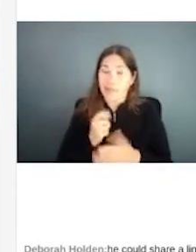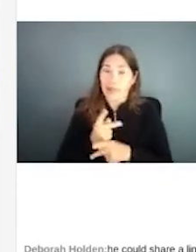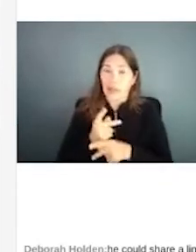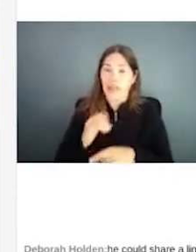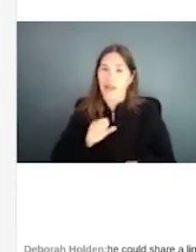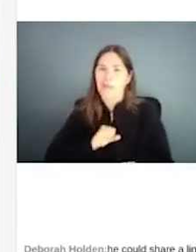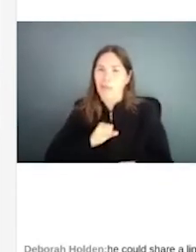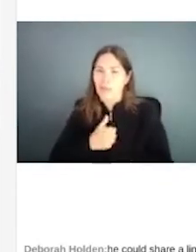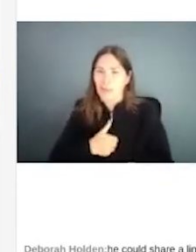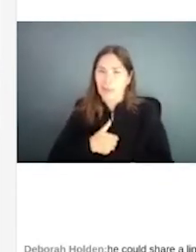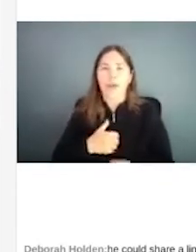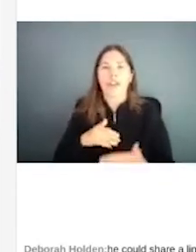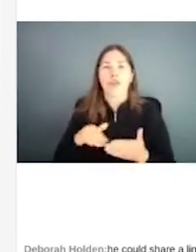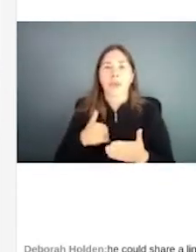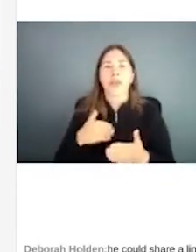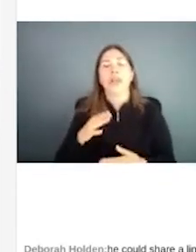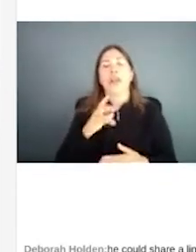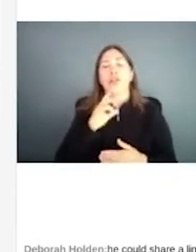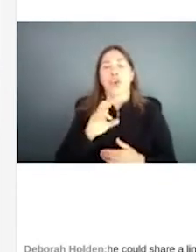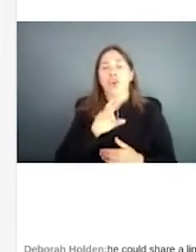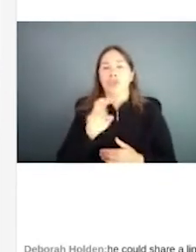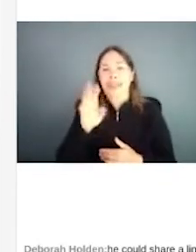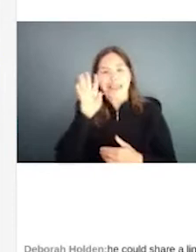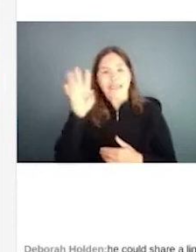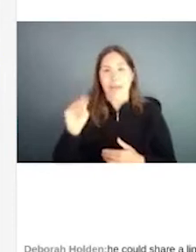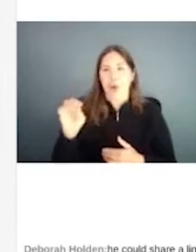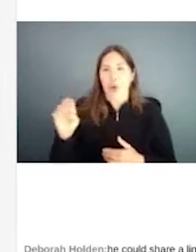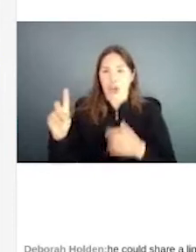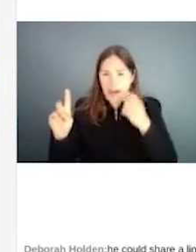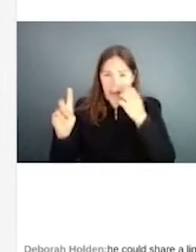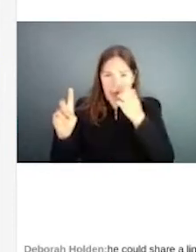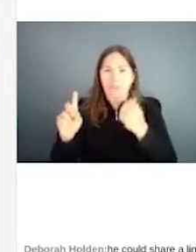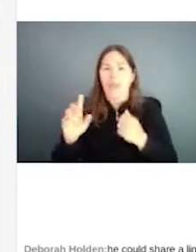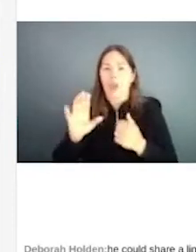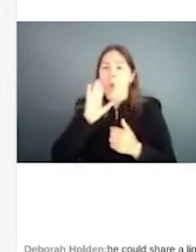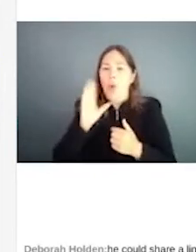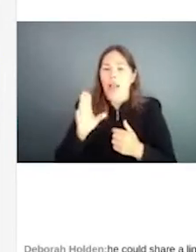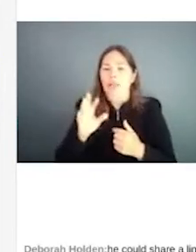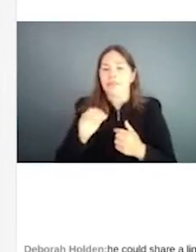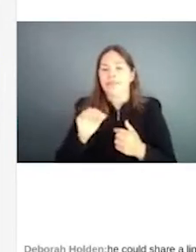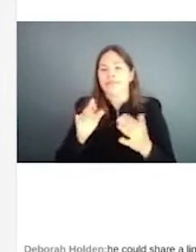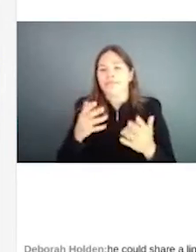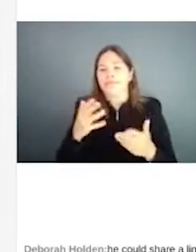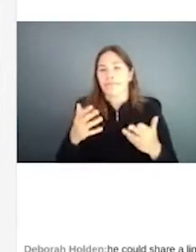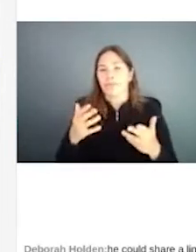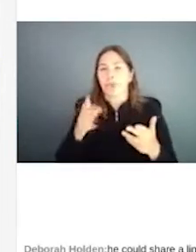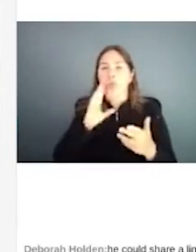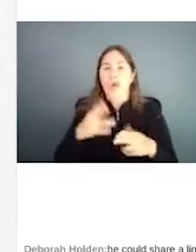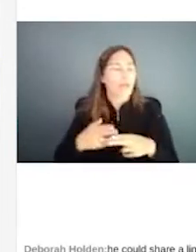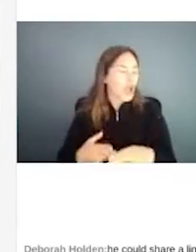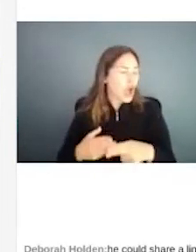excuse me, is to reinvent MAUD, right? And it is going to be, it's going to be